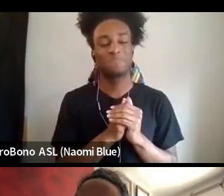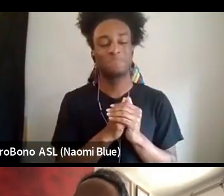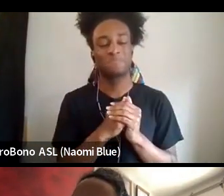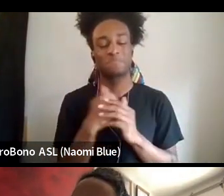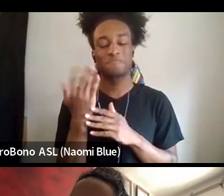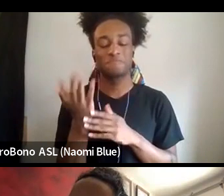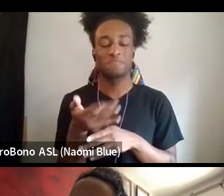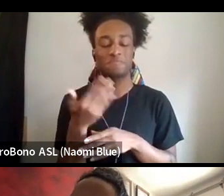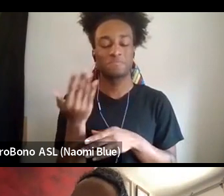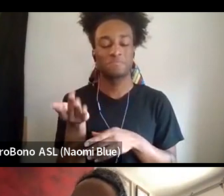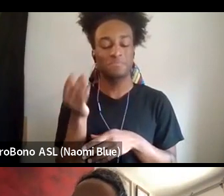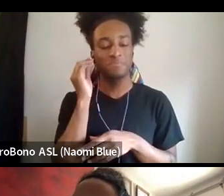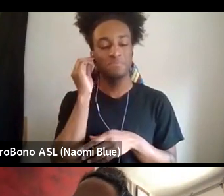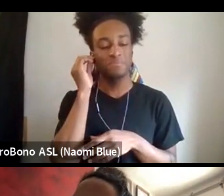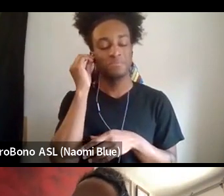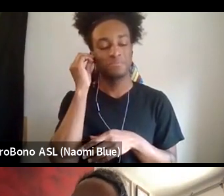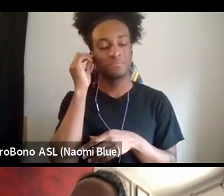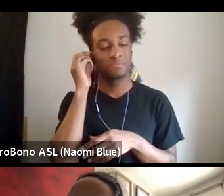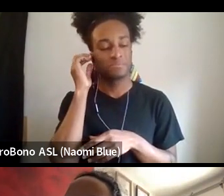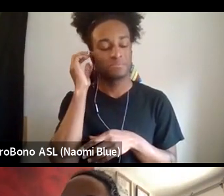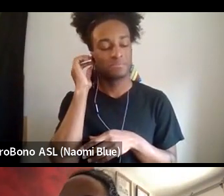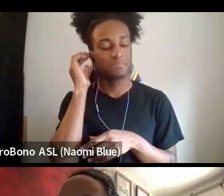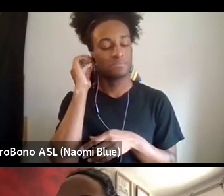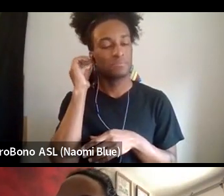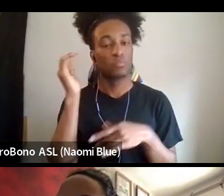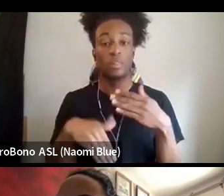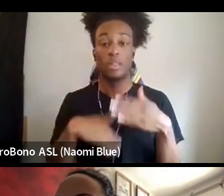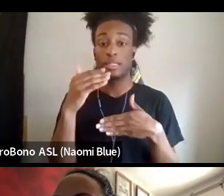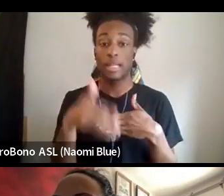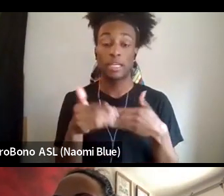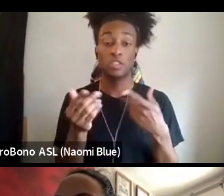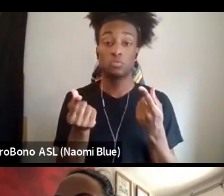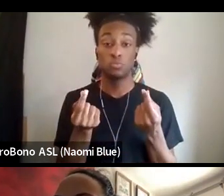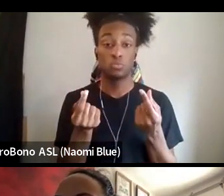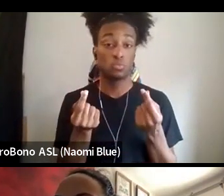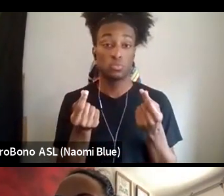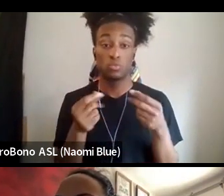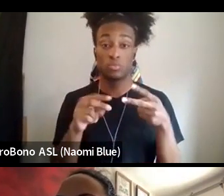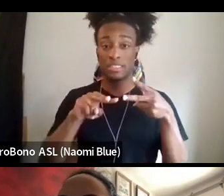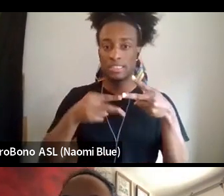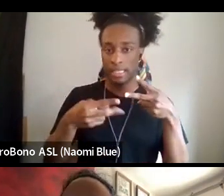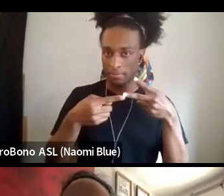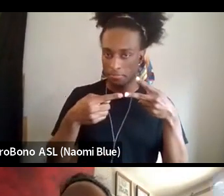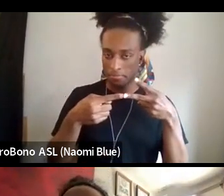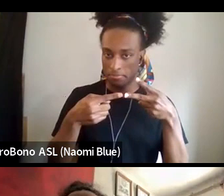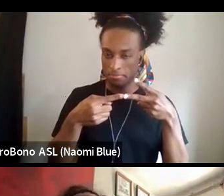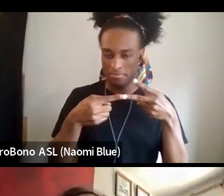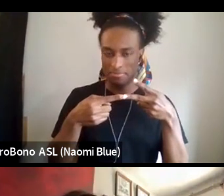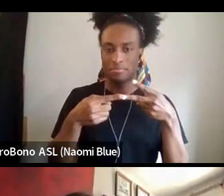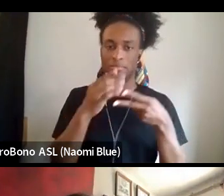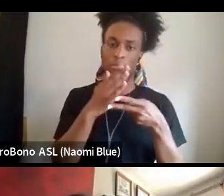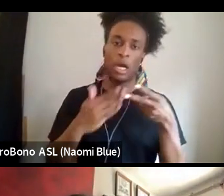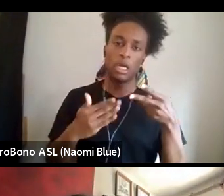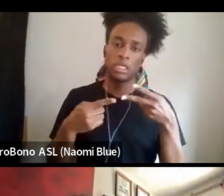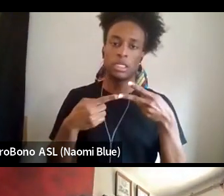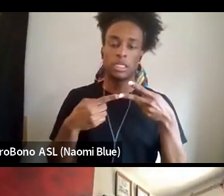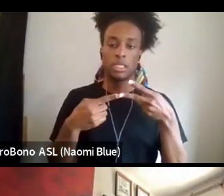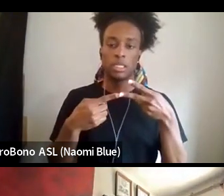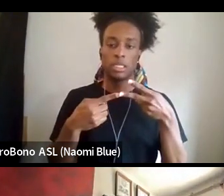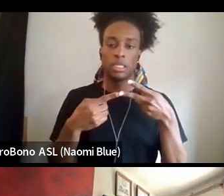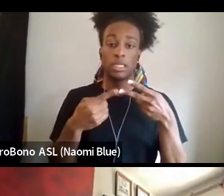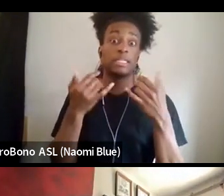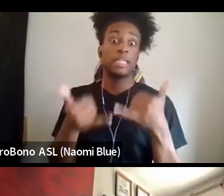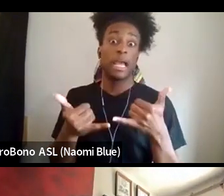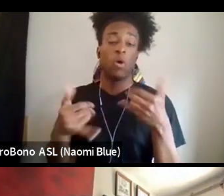So the next part of this is that you write either a scene that happened before